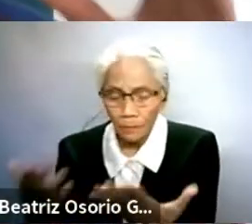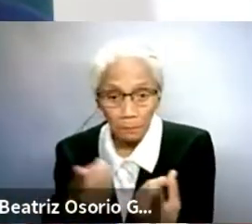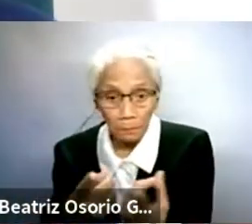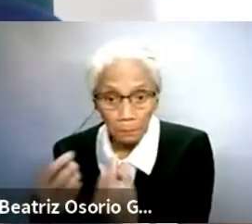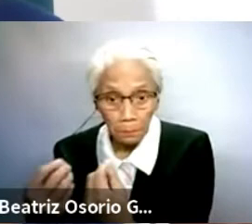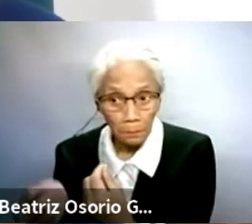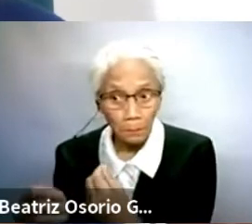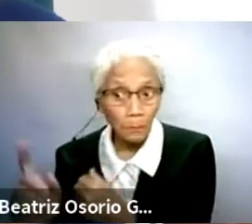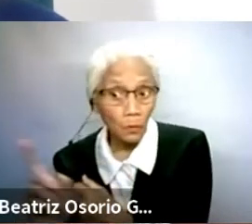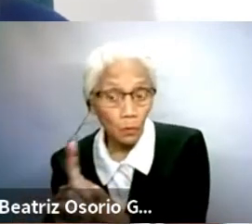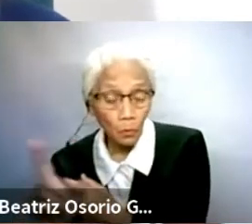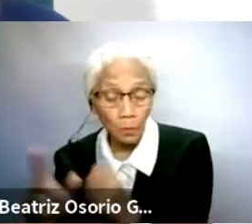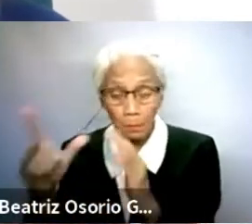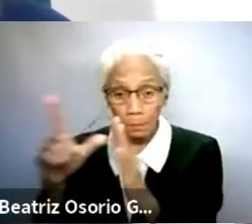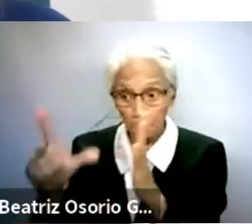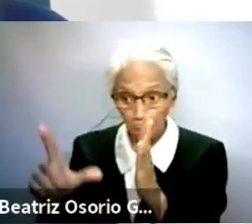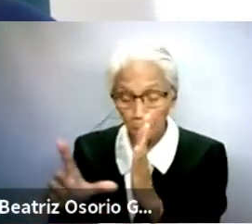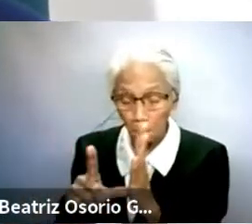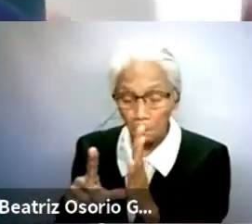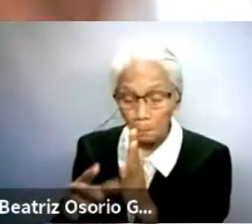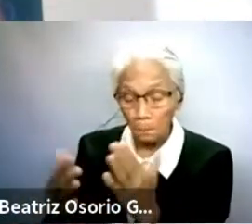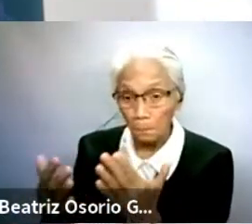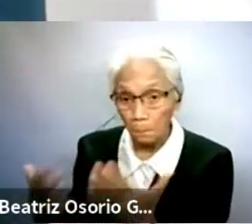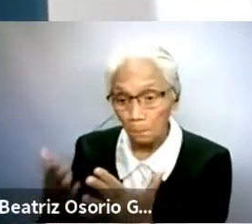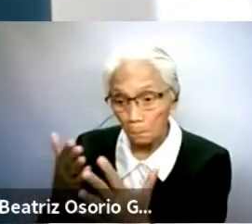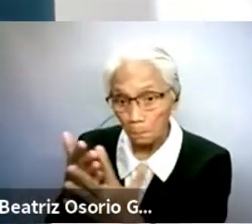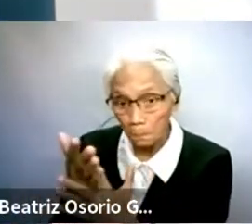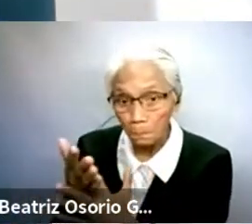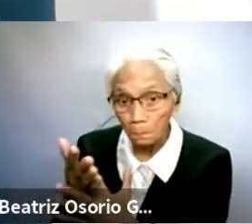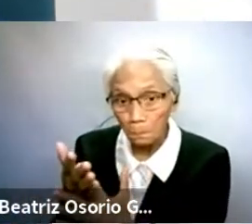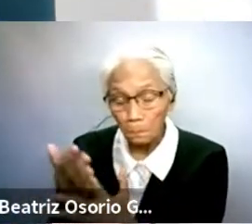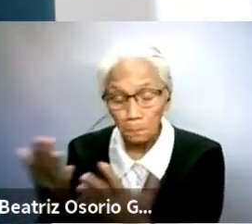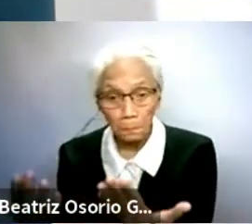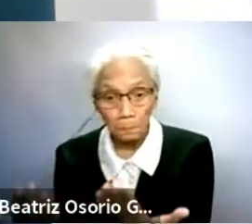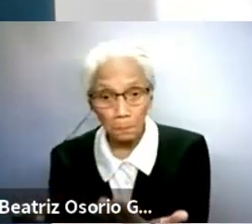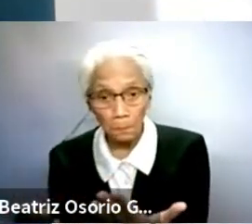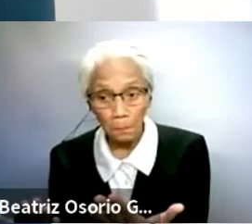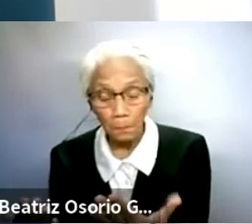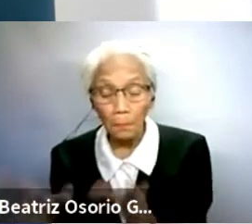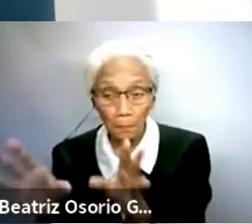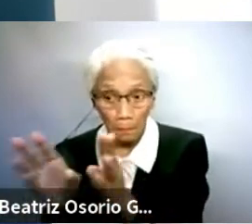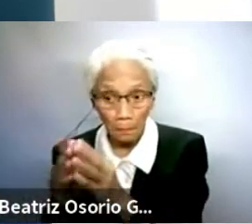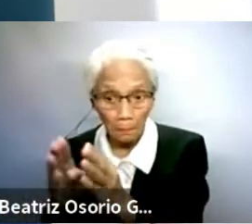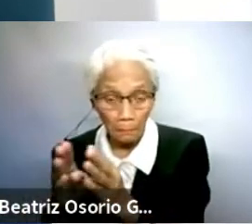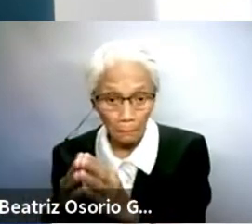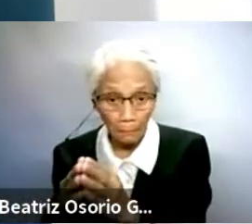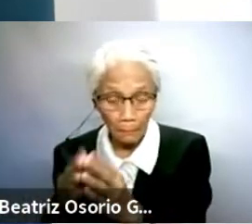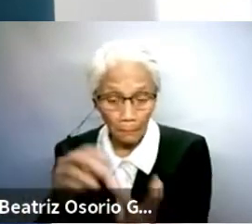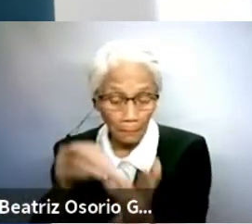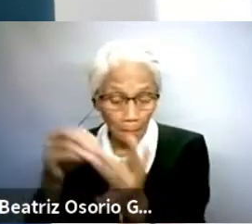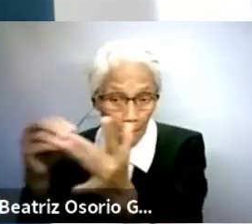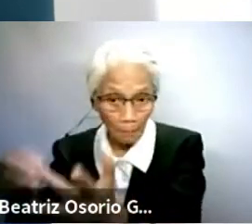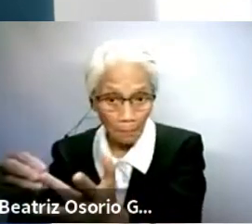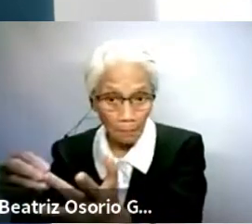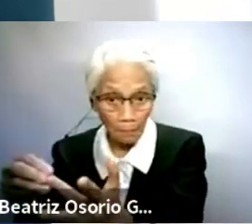what is legally binding through a narrative of the convention and specifically